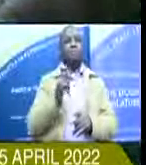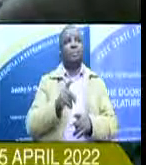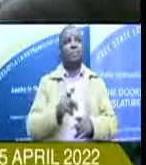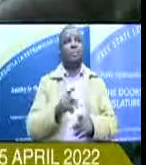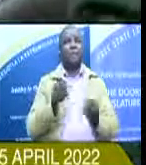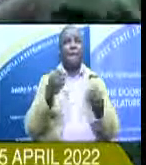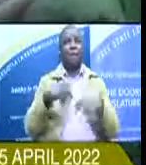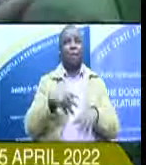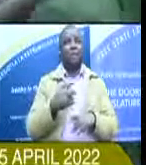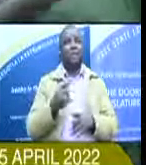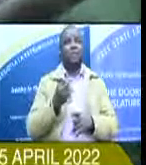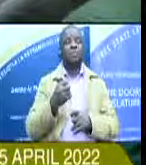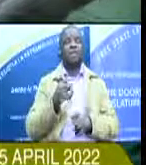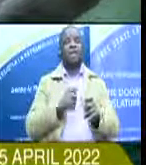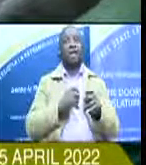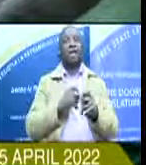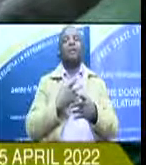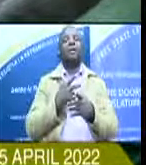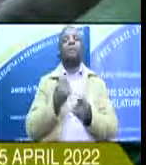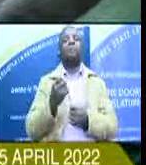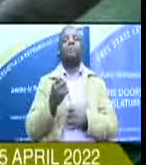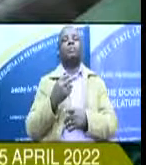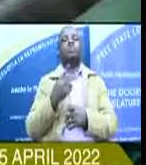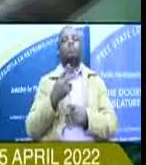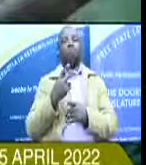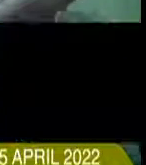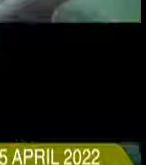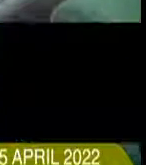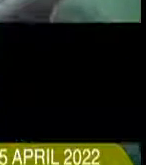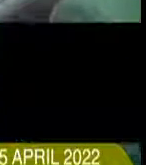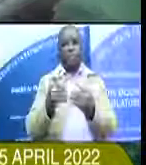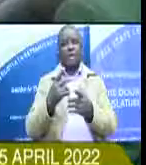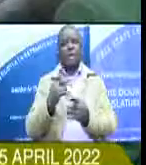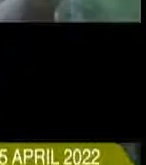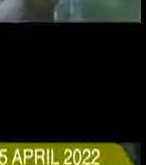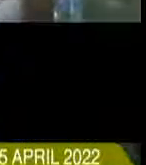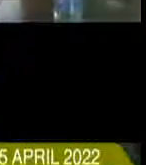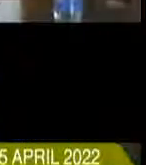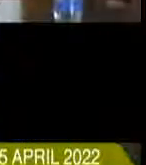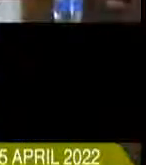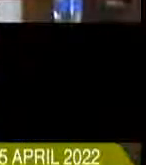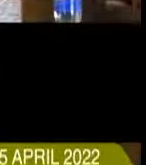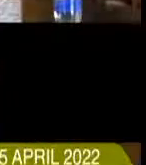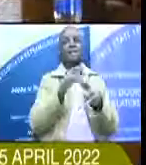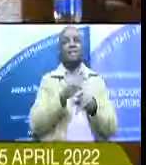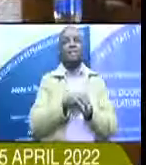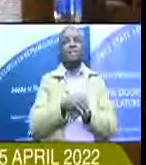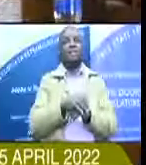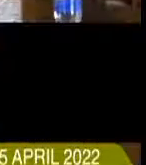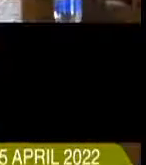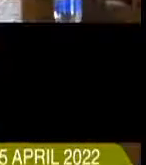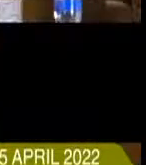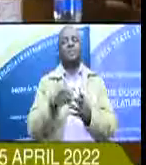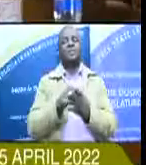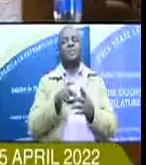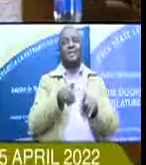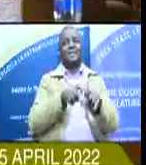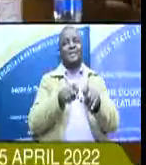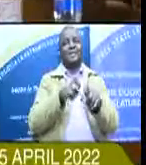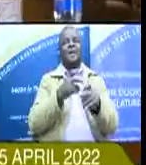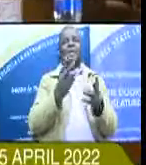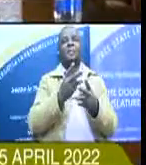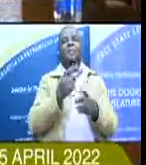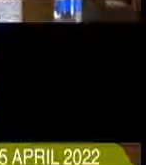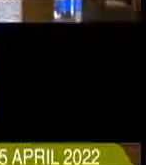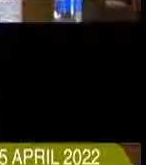cases strategy, which was introduced countrywide. This includes strengthening of TB screening of clients in health